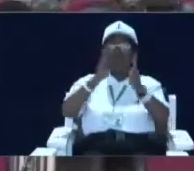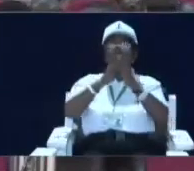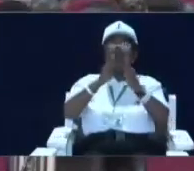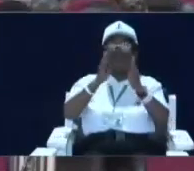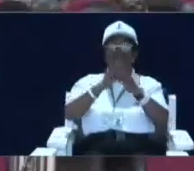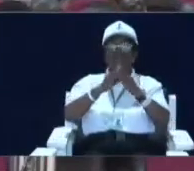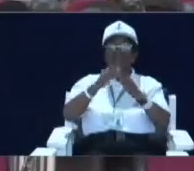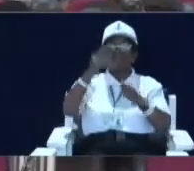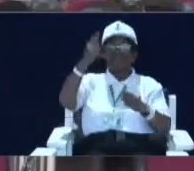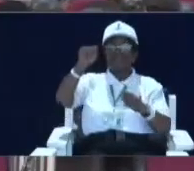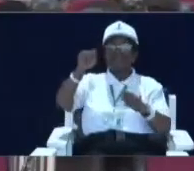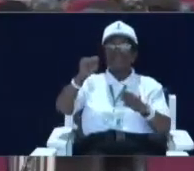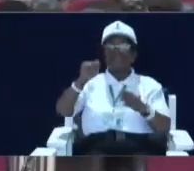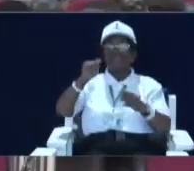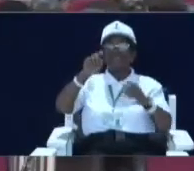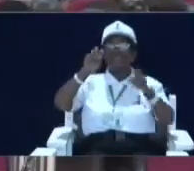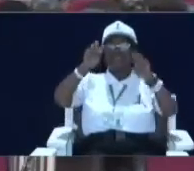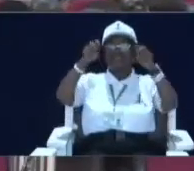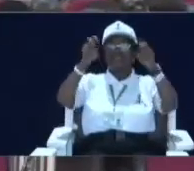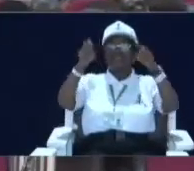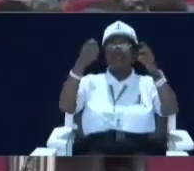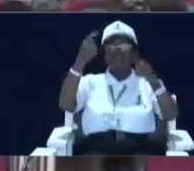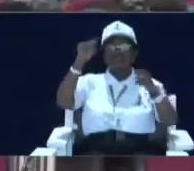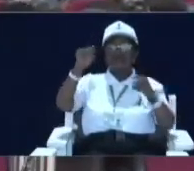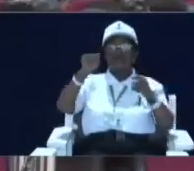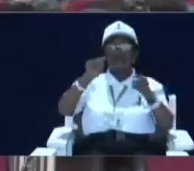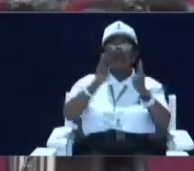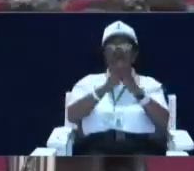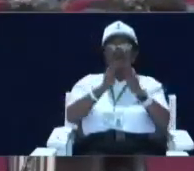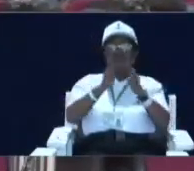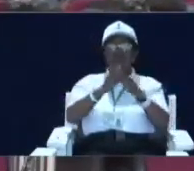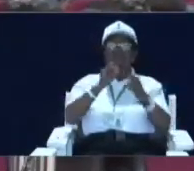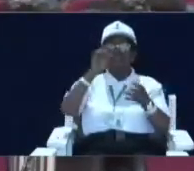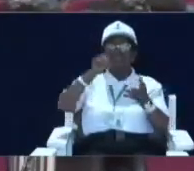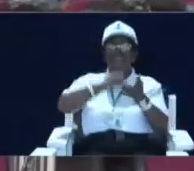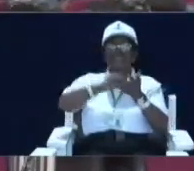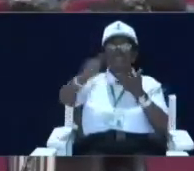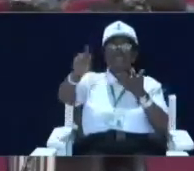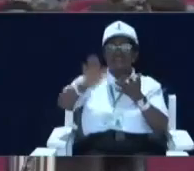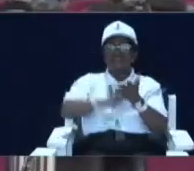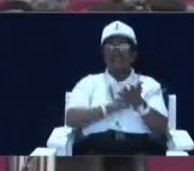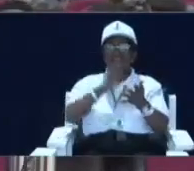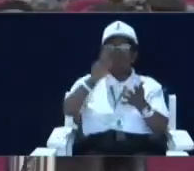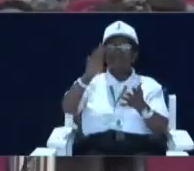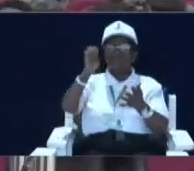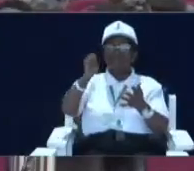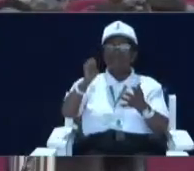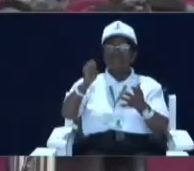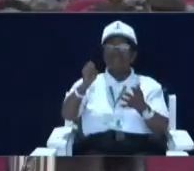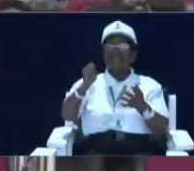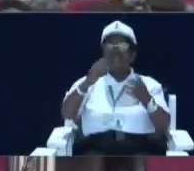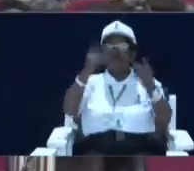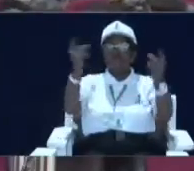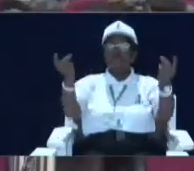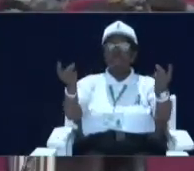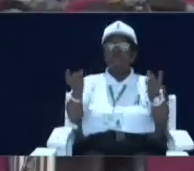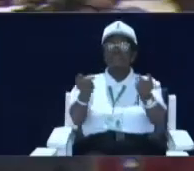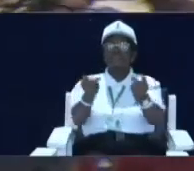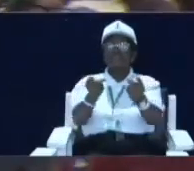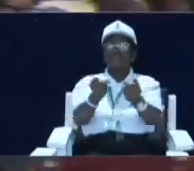The theme for the Congress is divine repositioning.